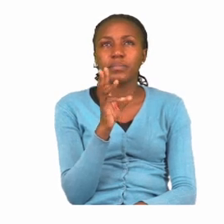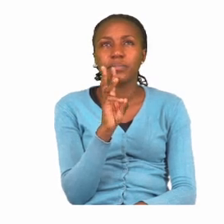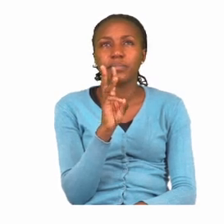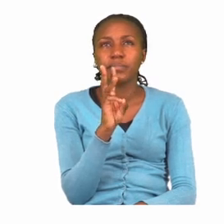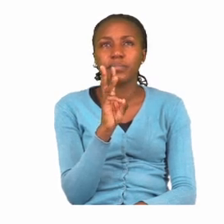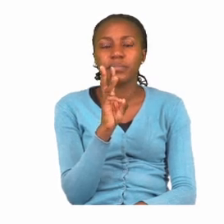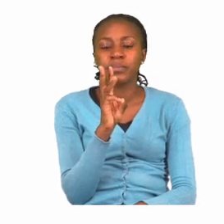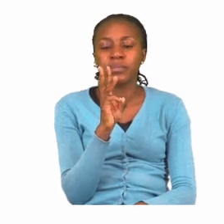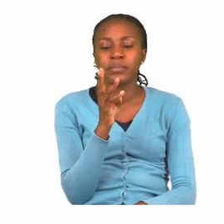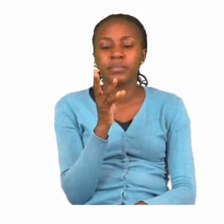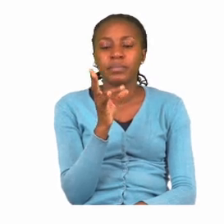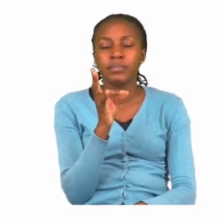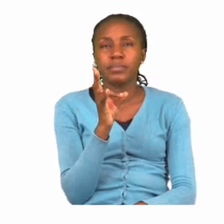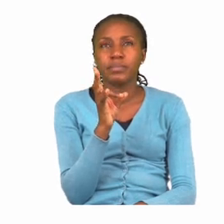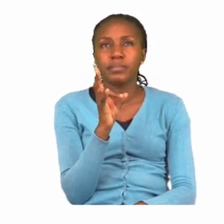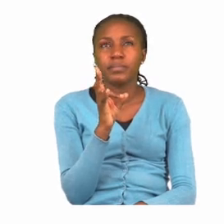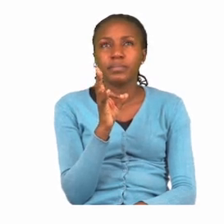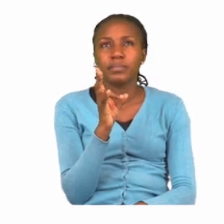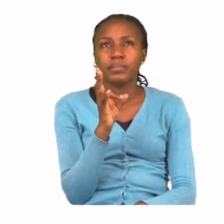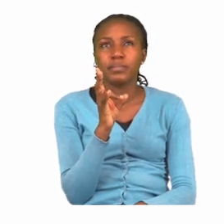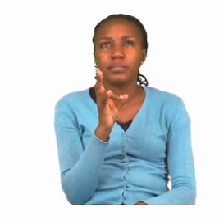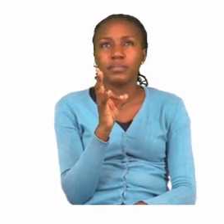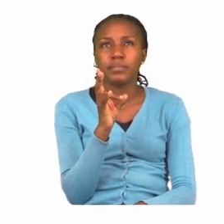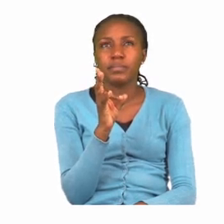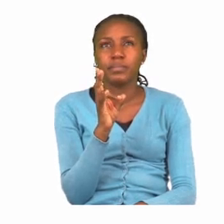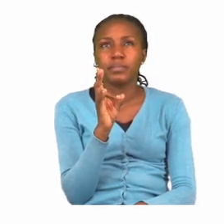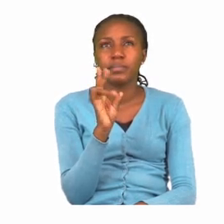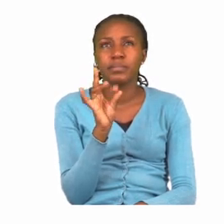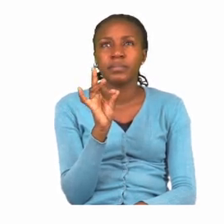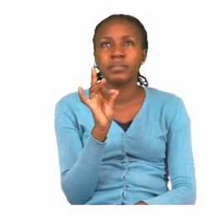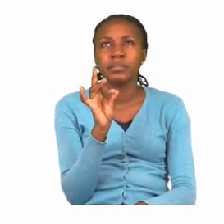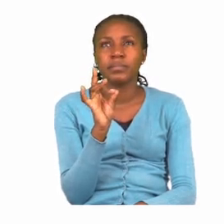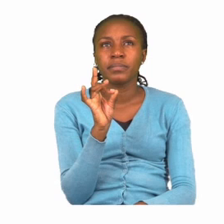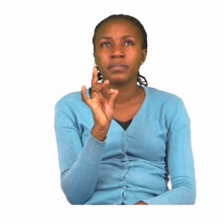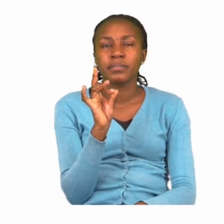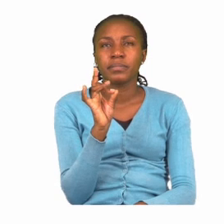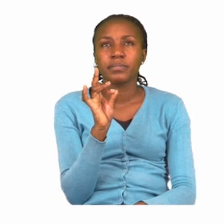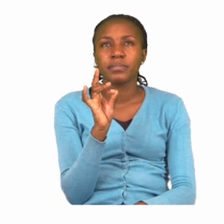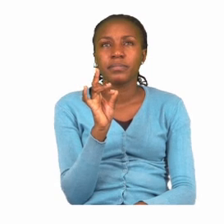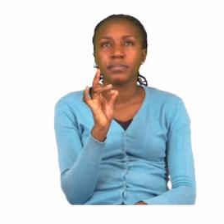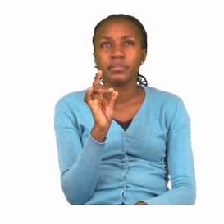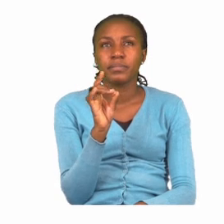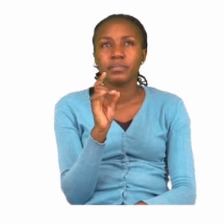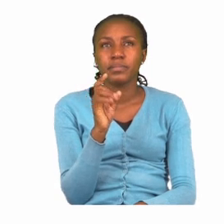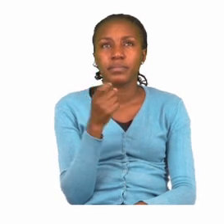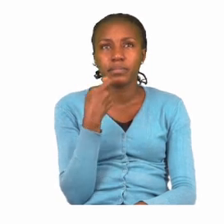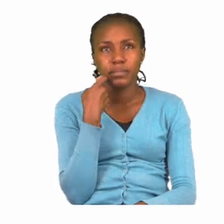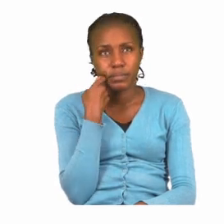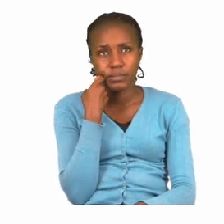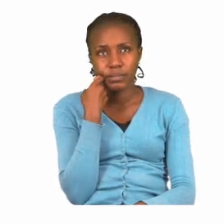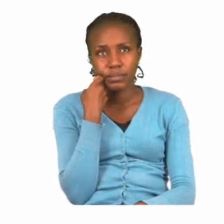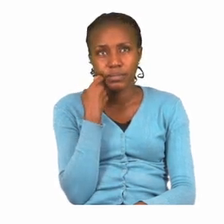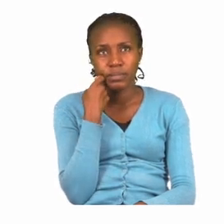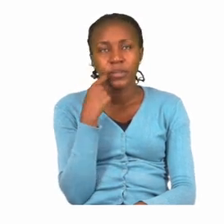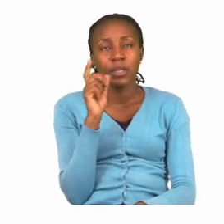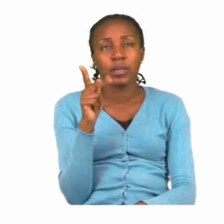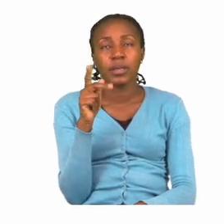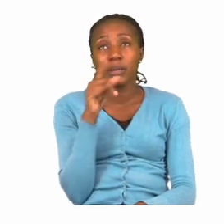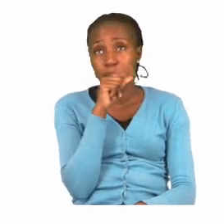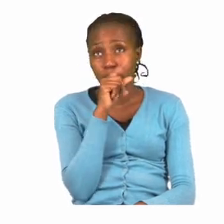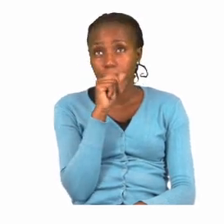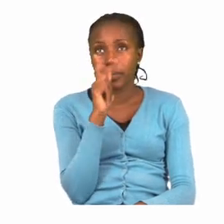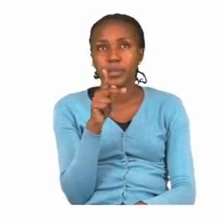5, 6, 7, 8. Let's count the parrots one more